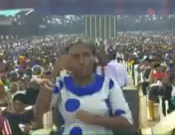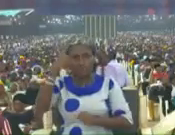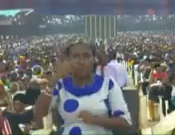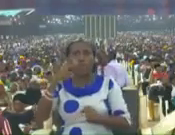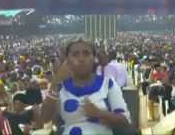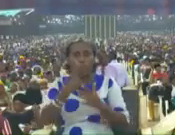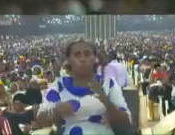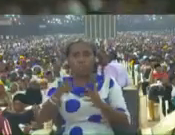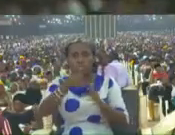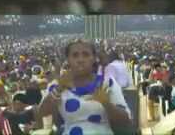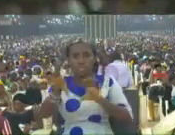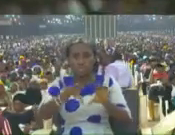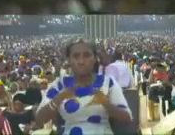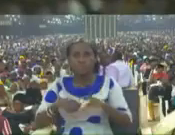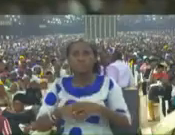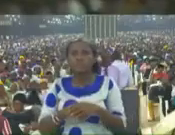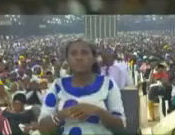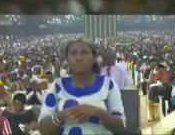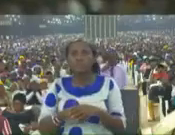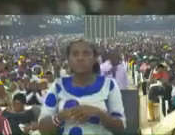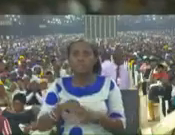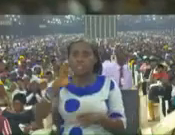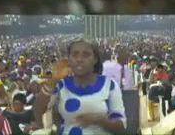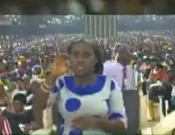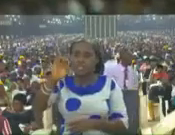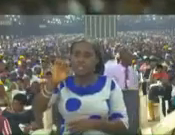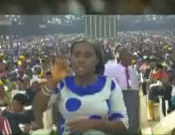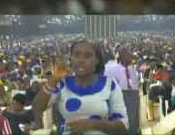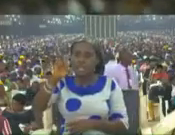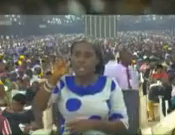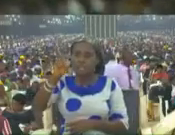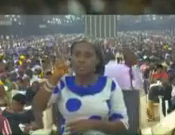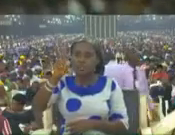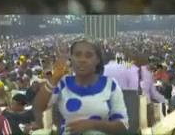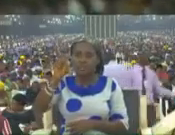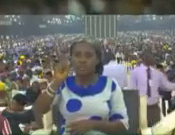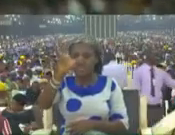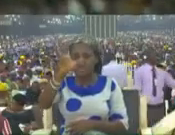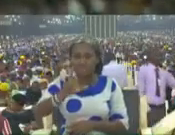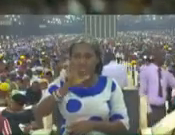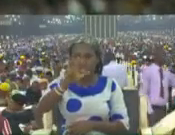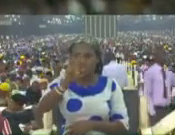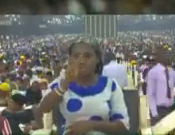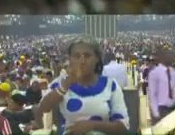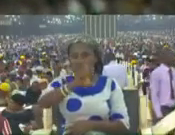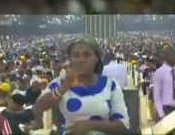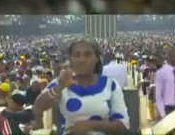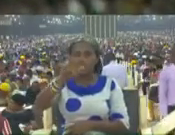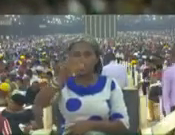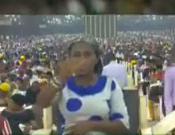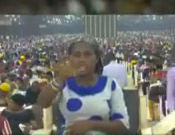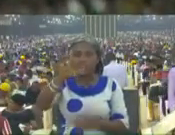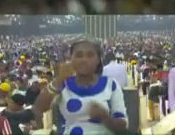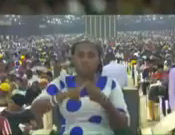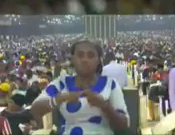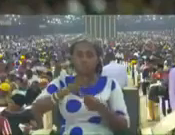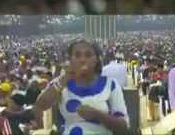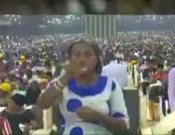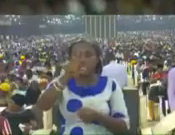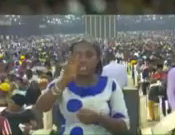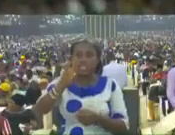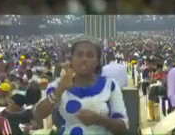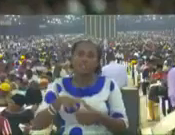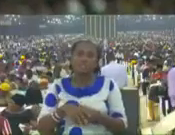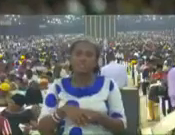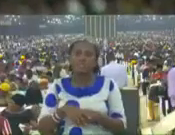So the Bible says in Exodus 32 from verse 25 to 26, Exodus 32, 25 to